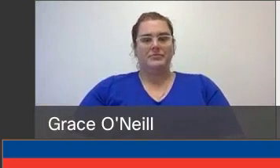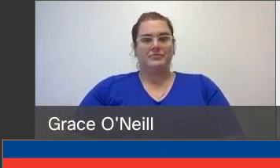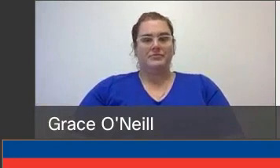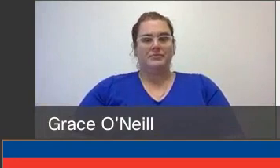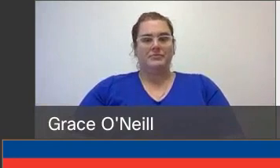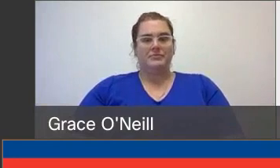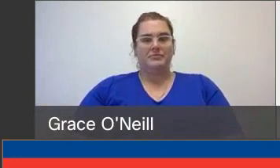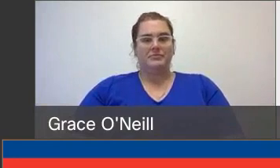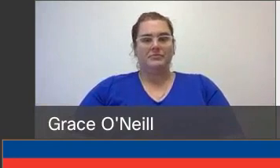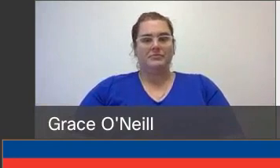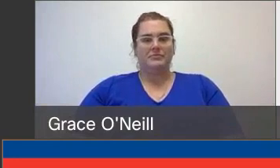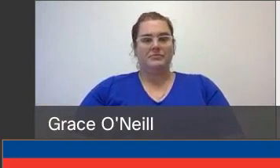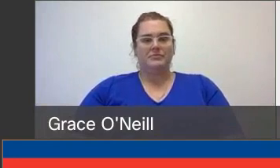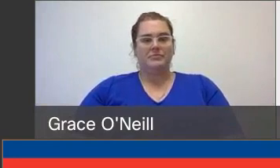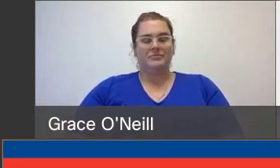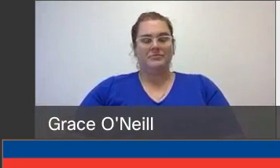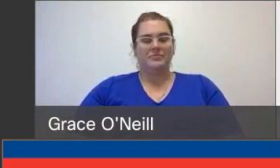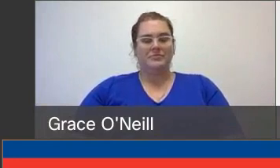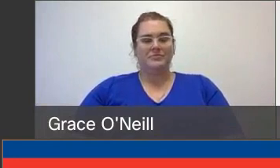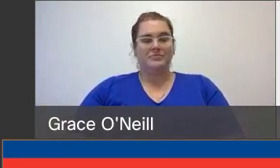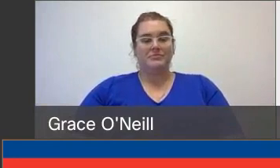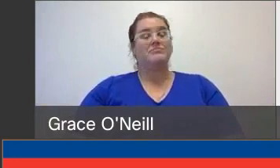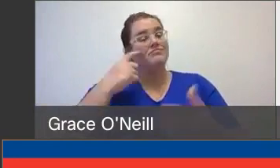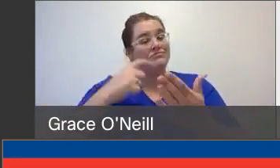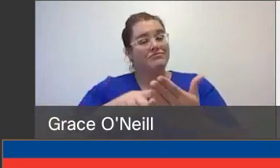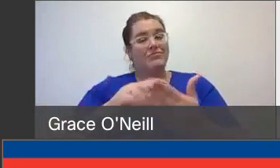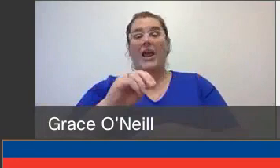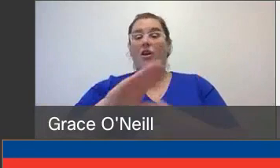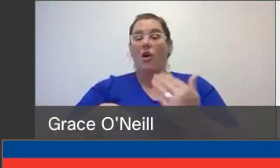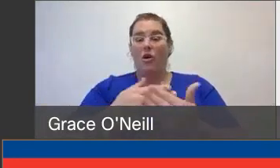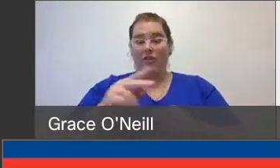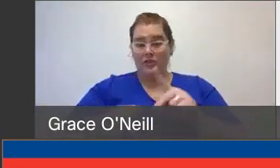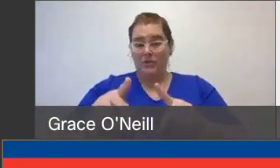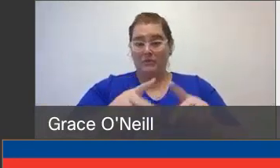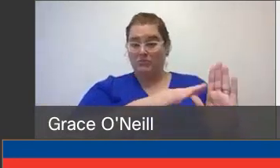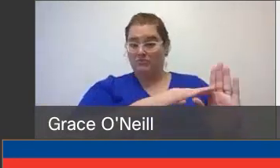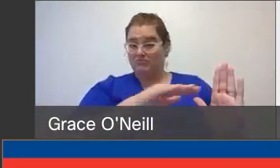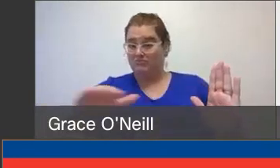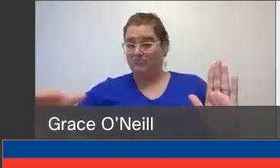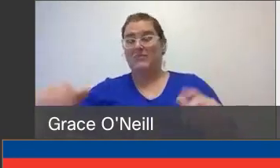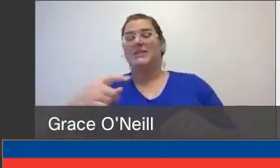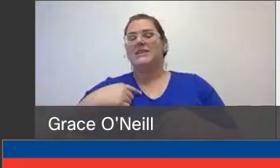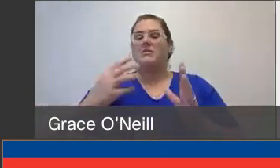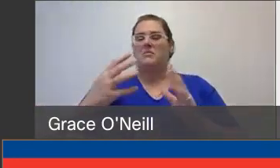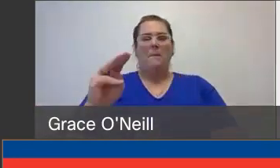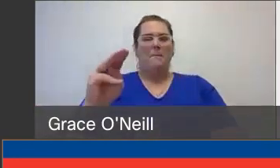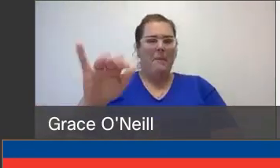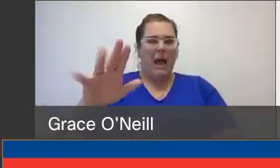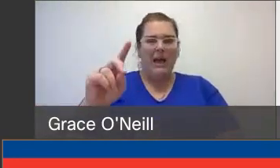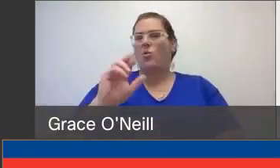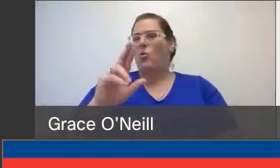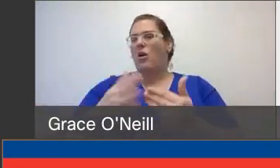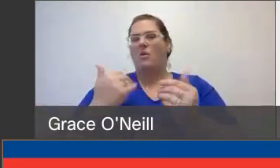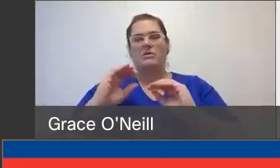And all of those people either had mild or no symptoms. We have not had a person who has